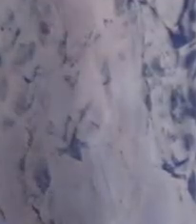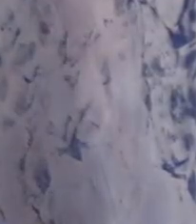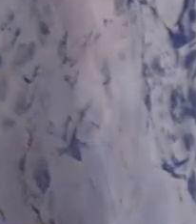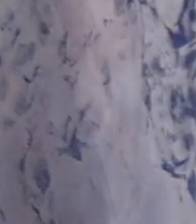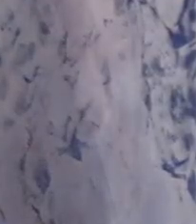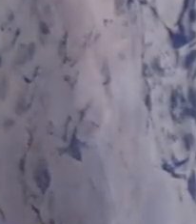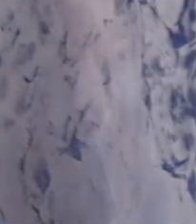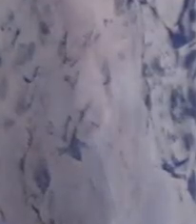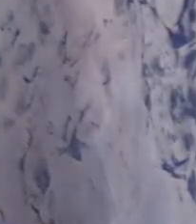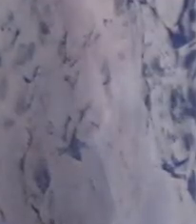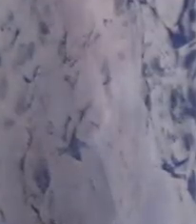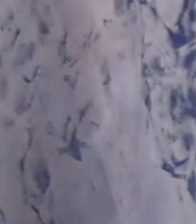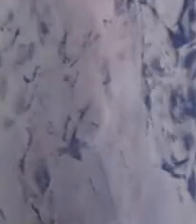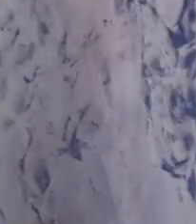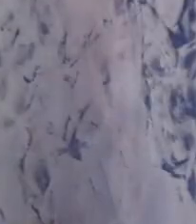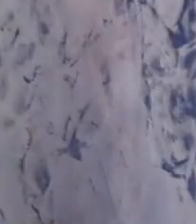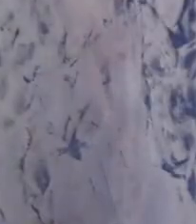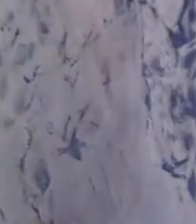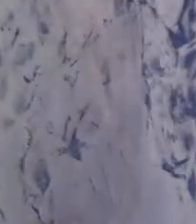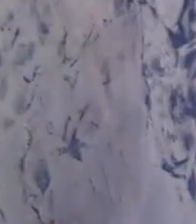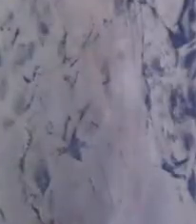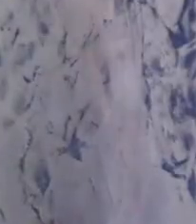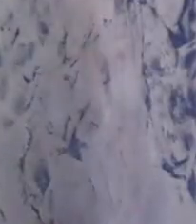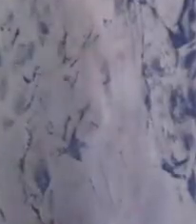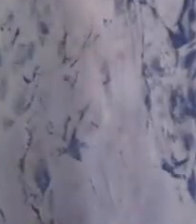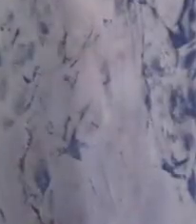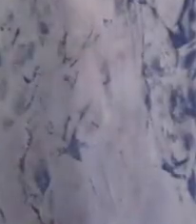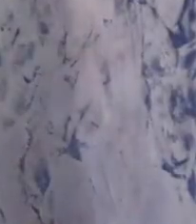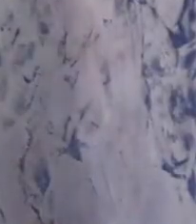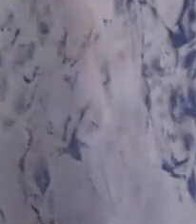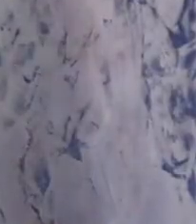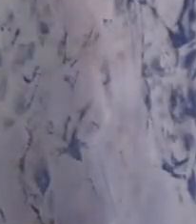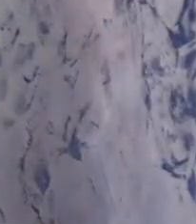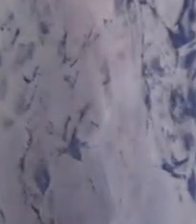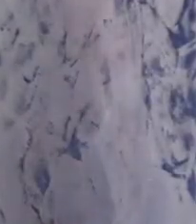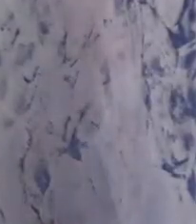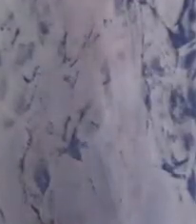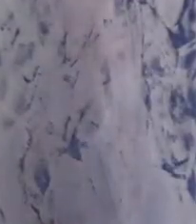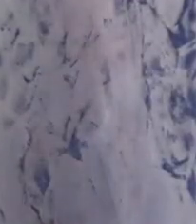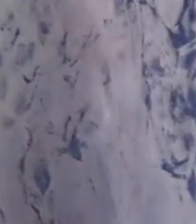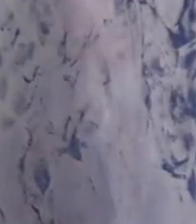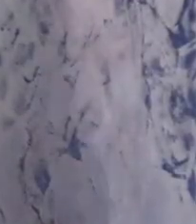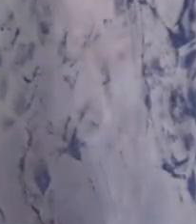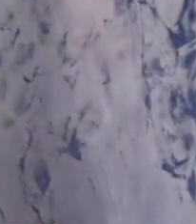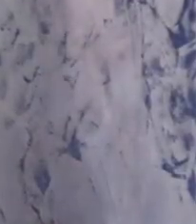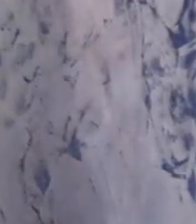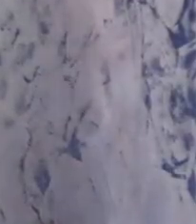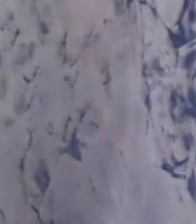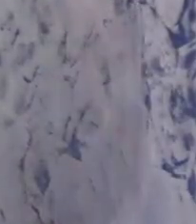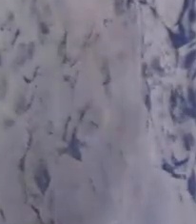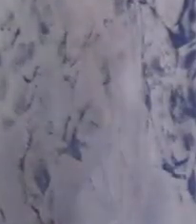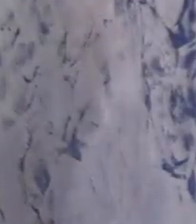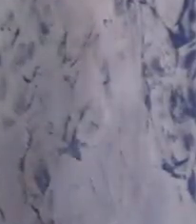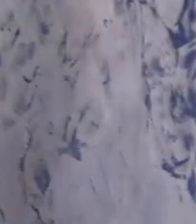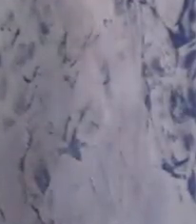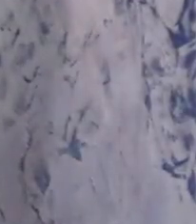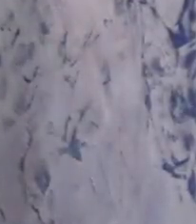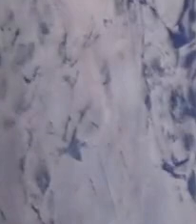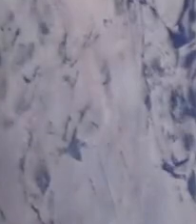the 11th edition of Sema na Spox. Sema na Spox. Sema na